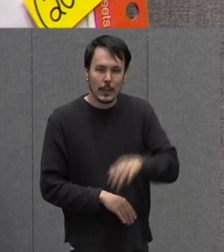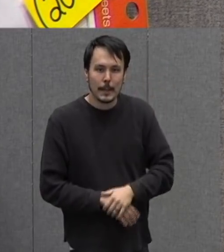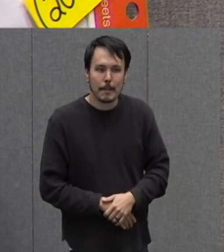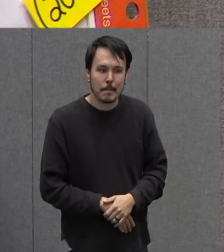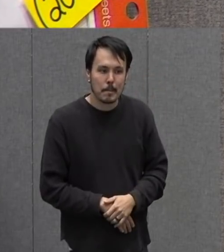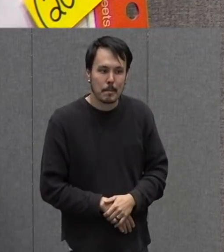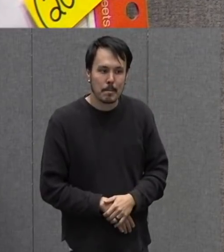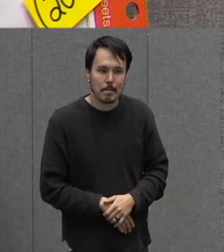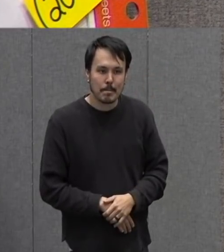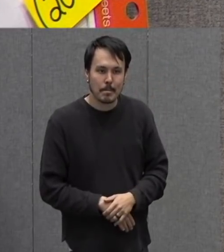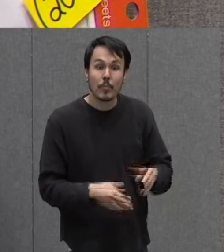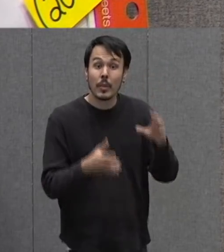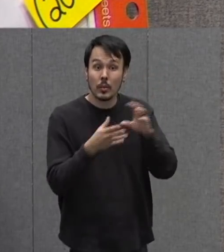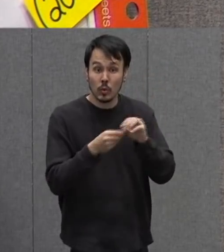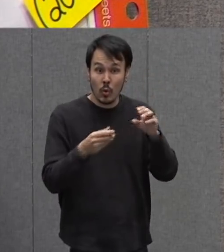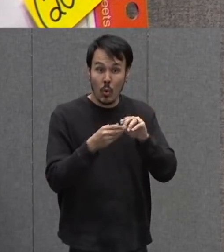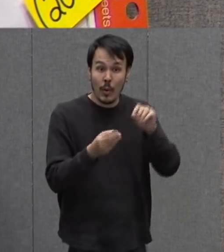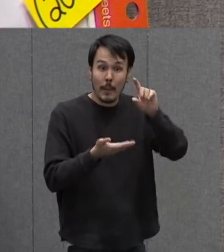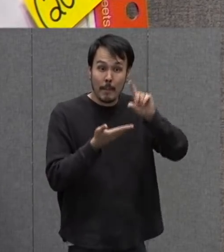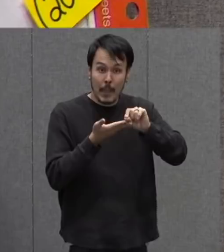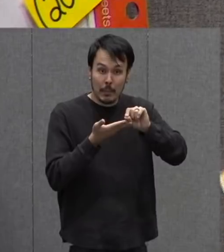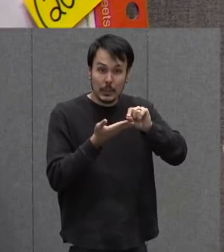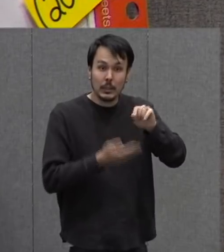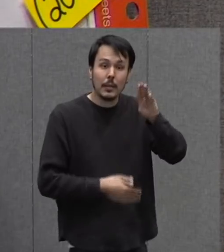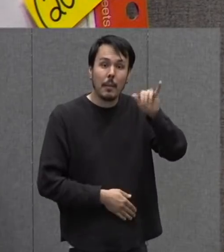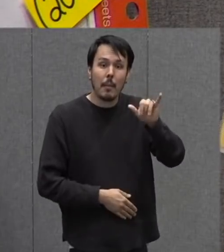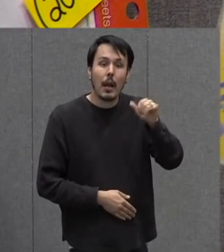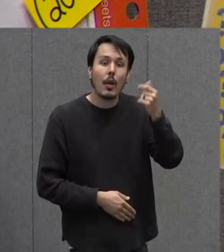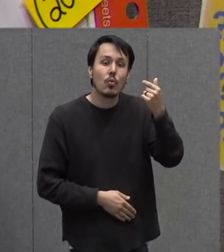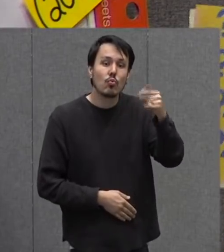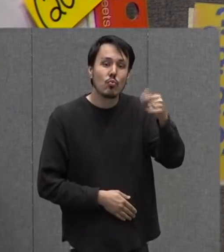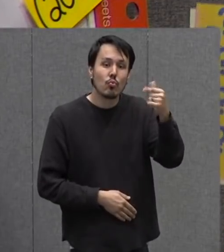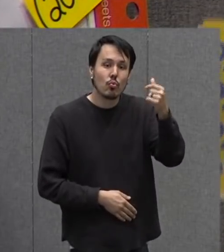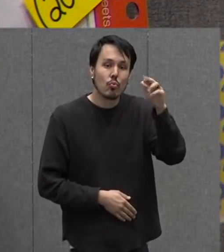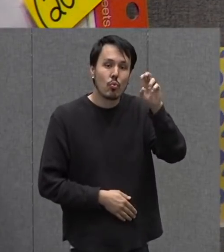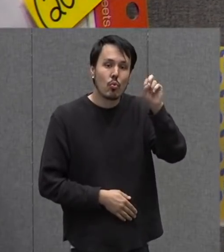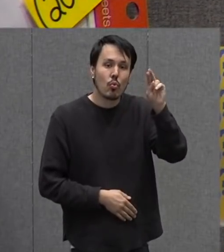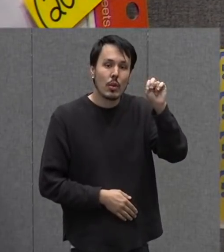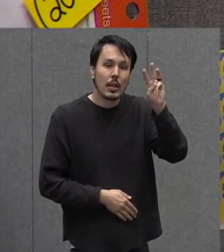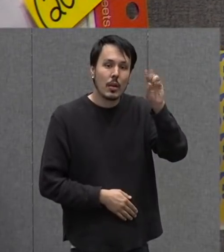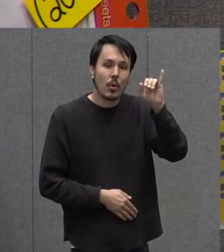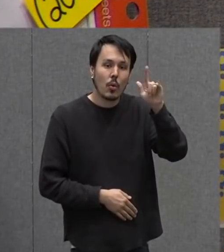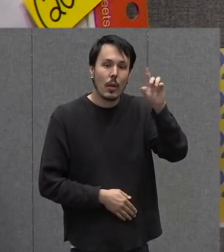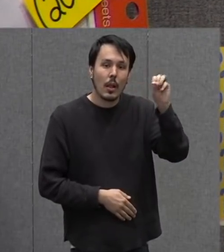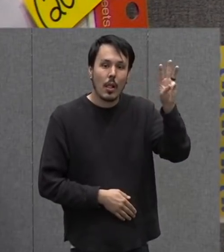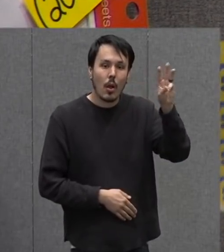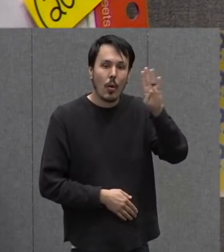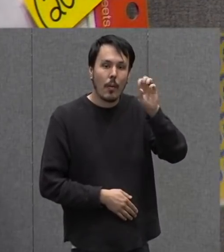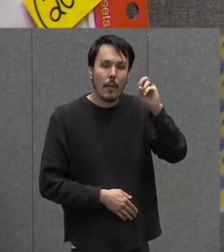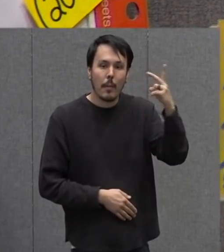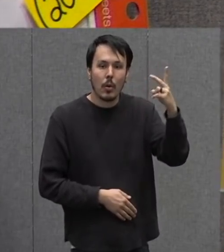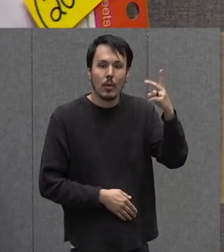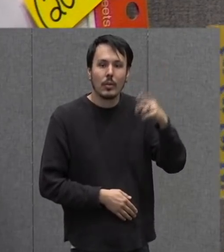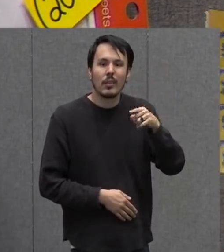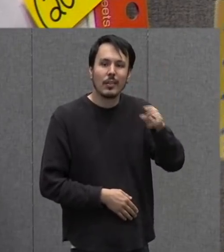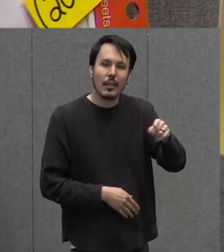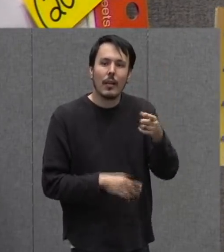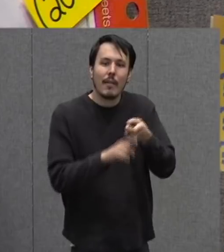The story was published by Green Willow Books, an imprint of